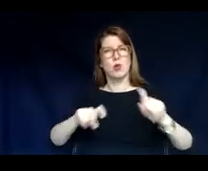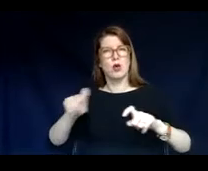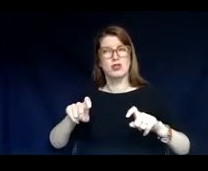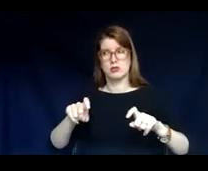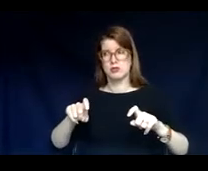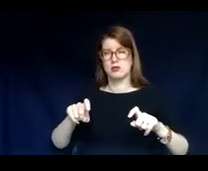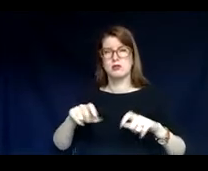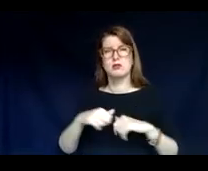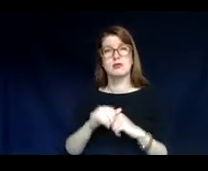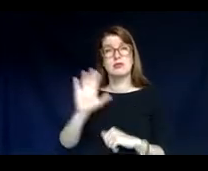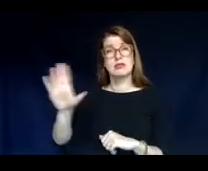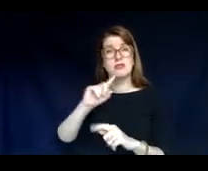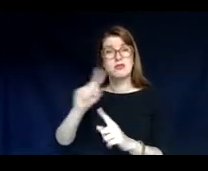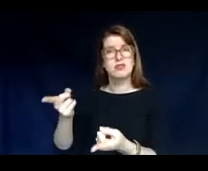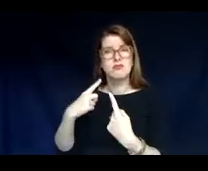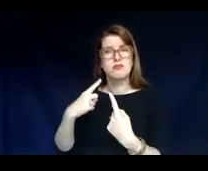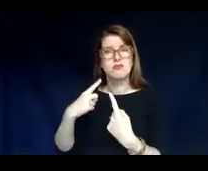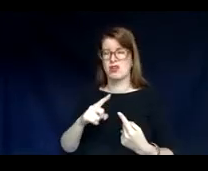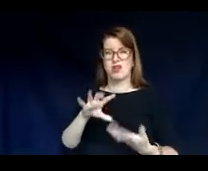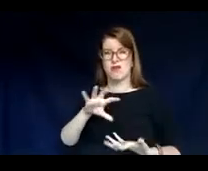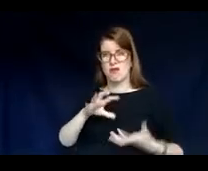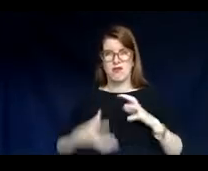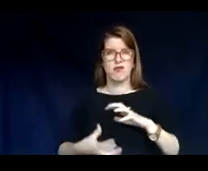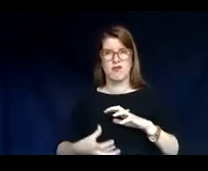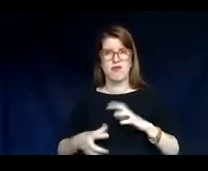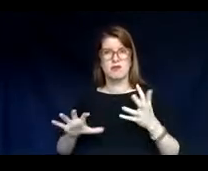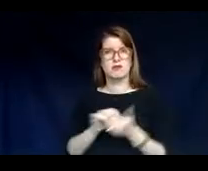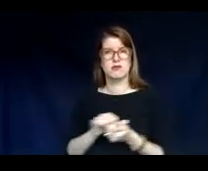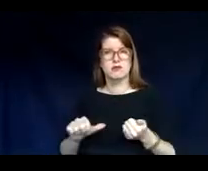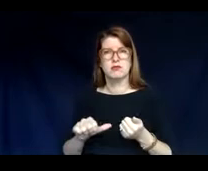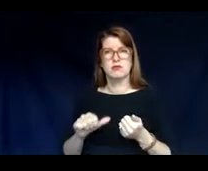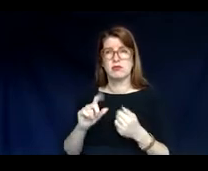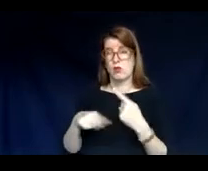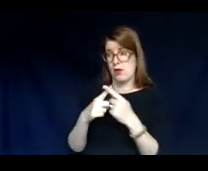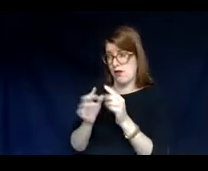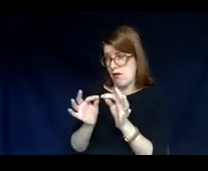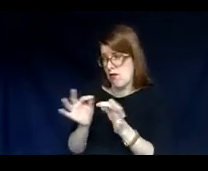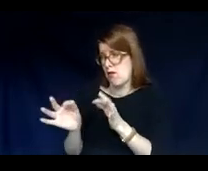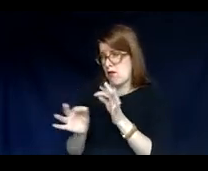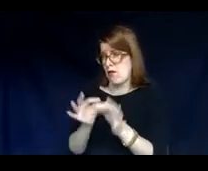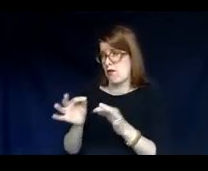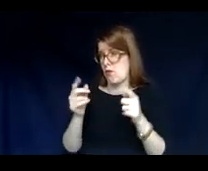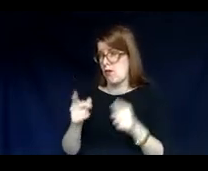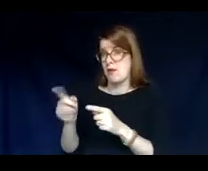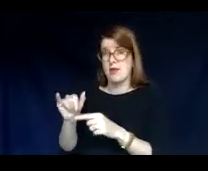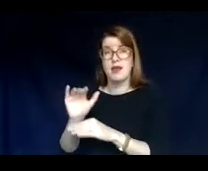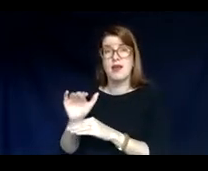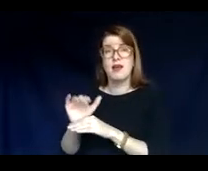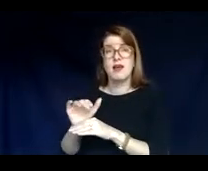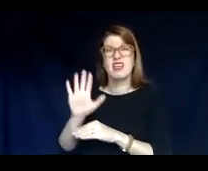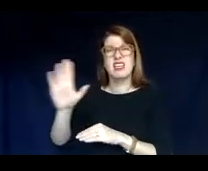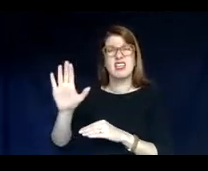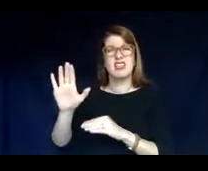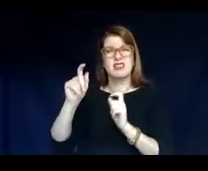You see, his response destroyed me. See, when I laid down the happenings of what happened that night, his